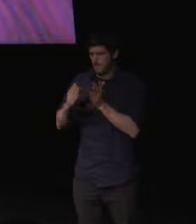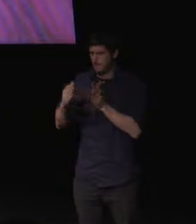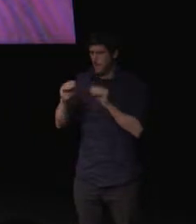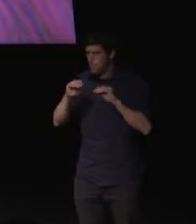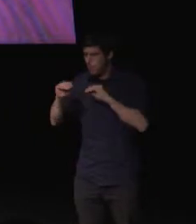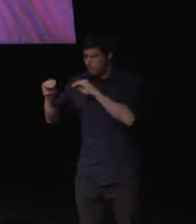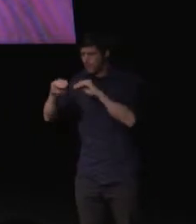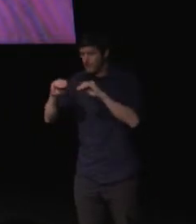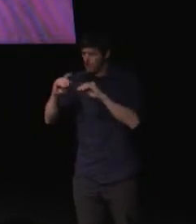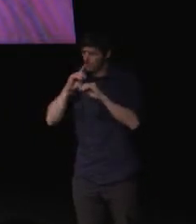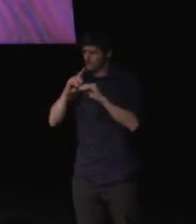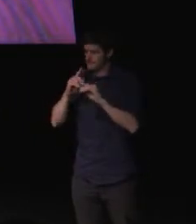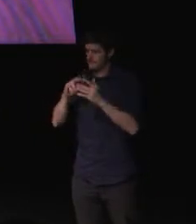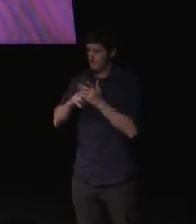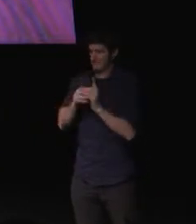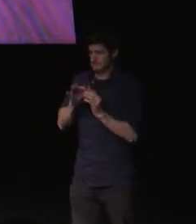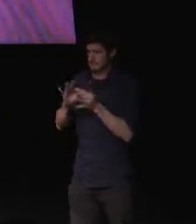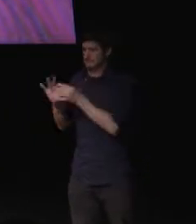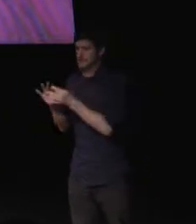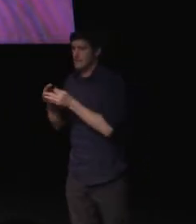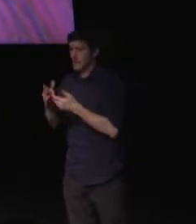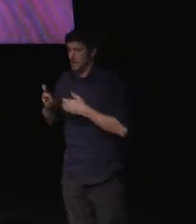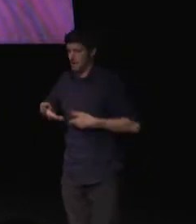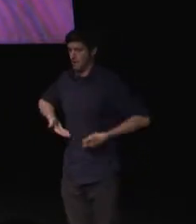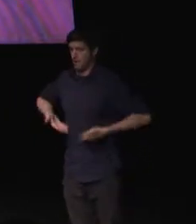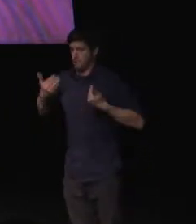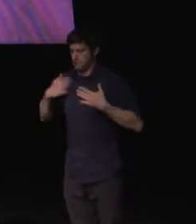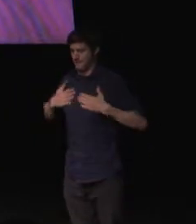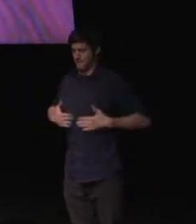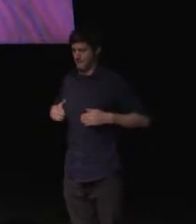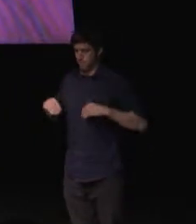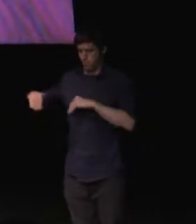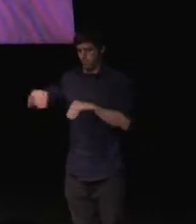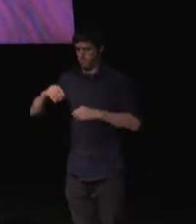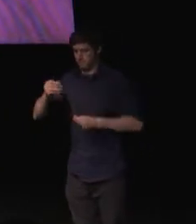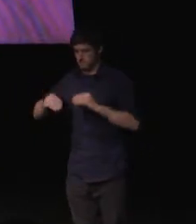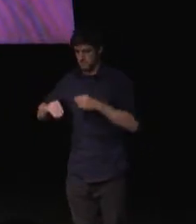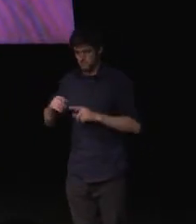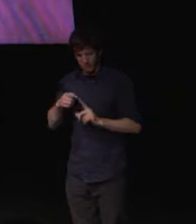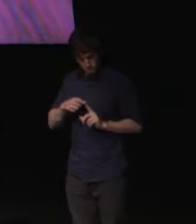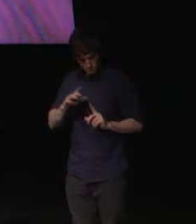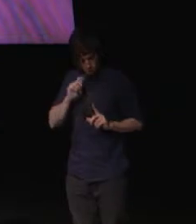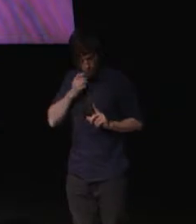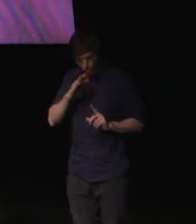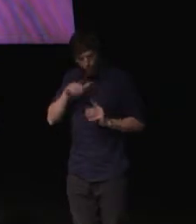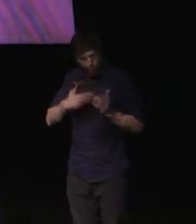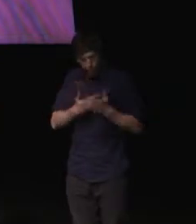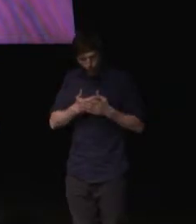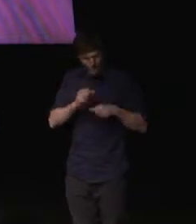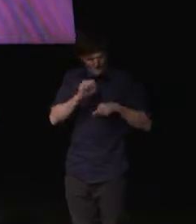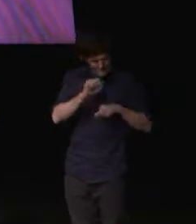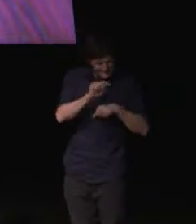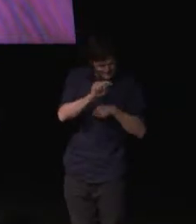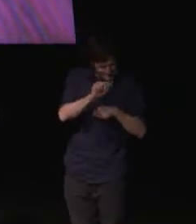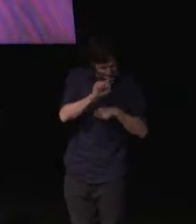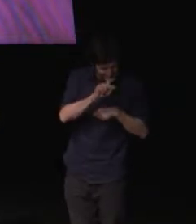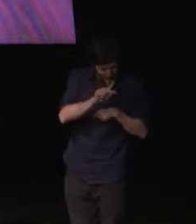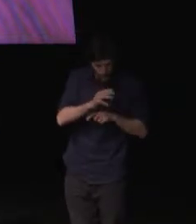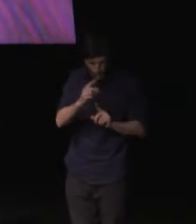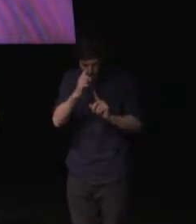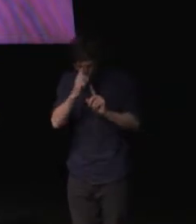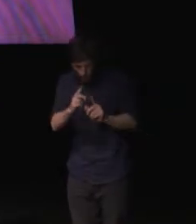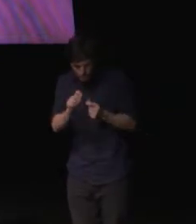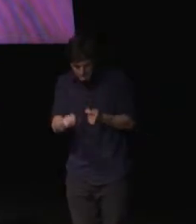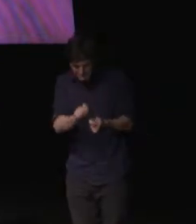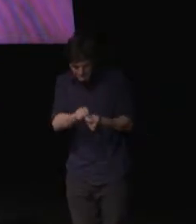treatment plans. And I loved it because it was all kind of task and goal specific. Therapists are always looking for opportunities to engage their